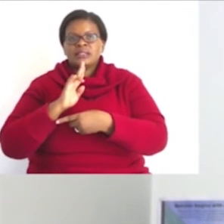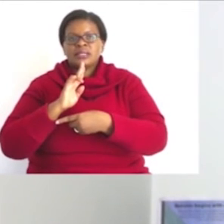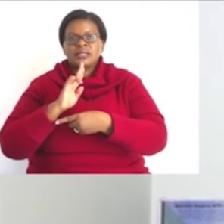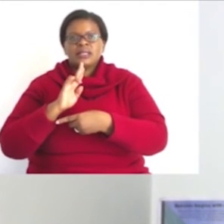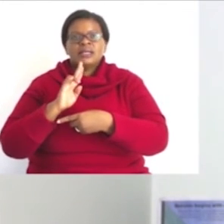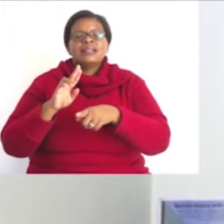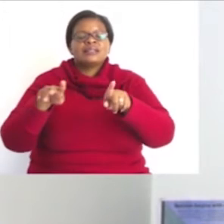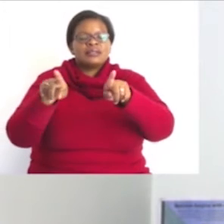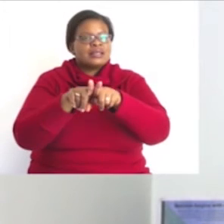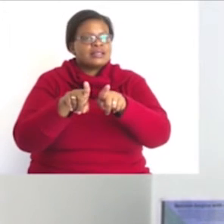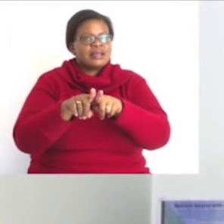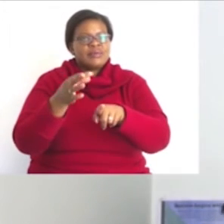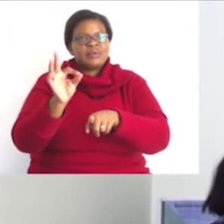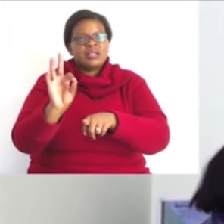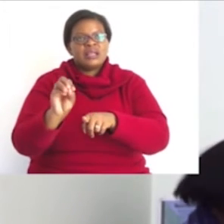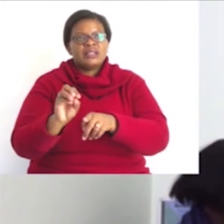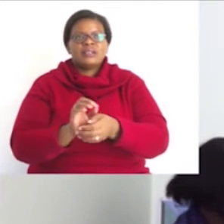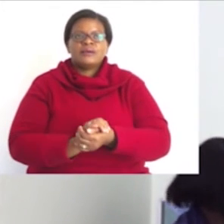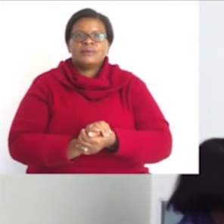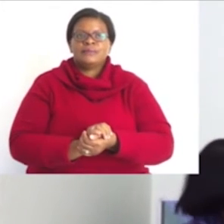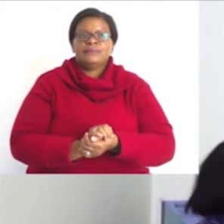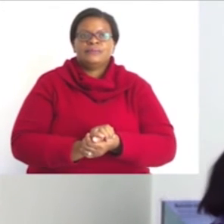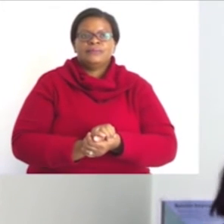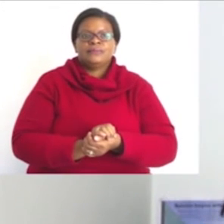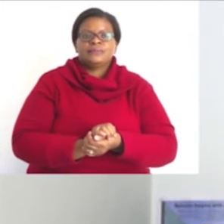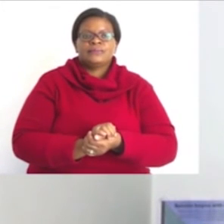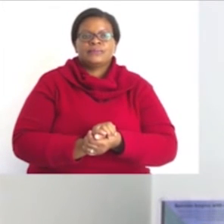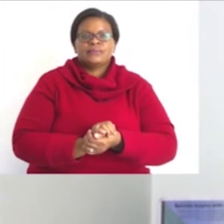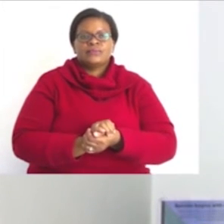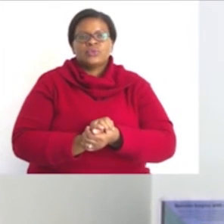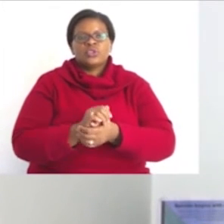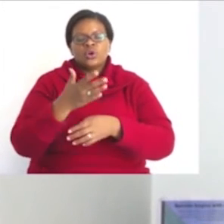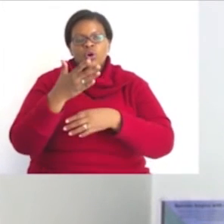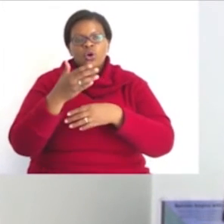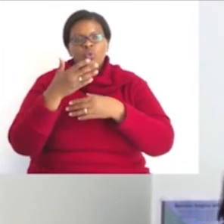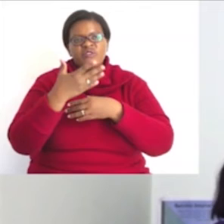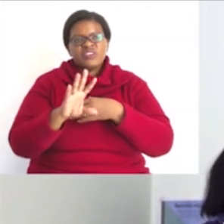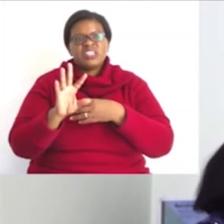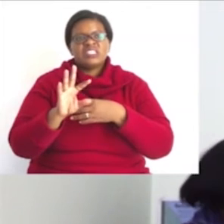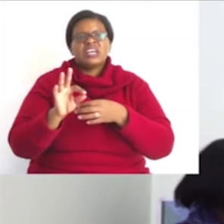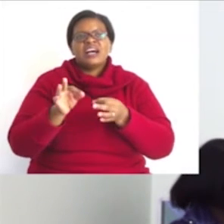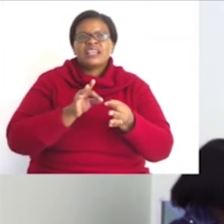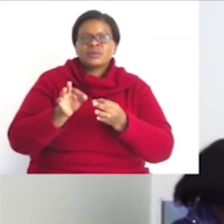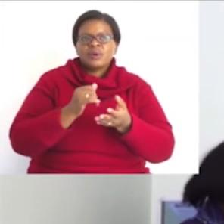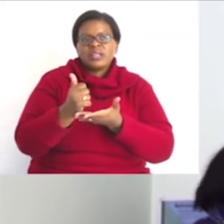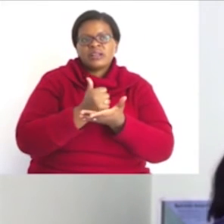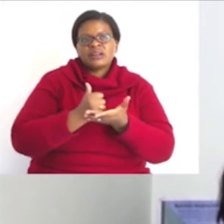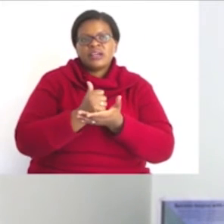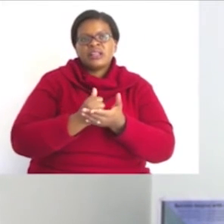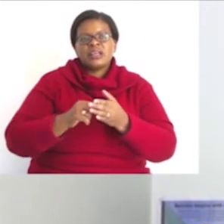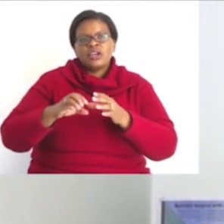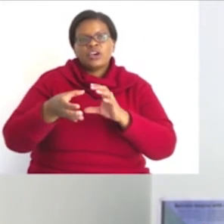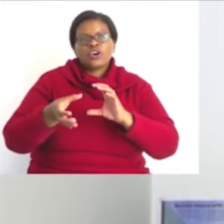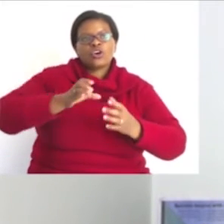stay the same. Boys and girls, we are done to apply commutative